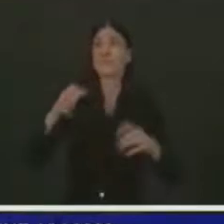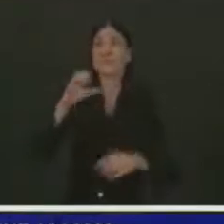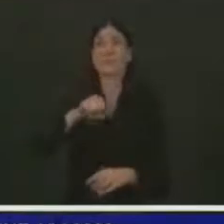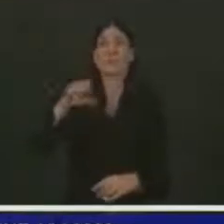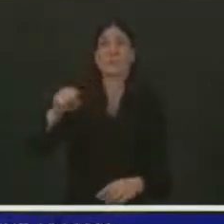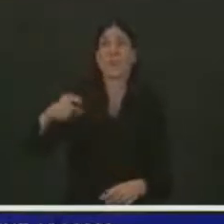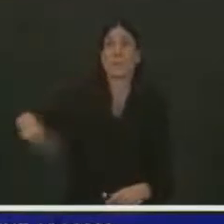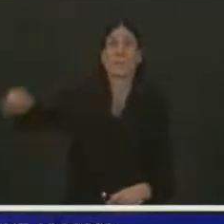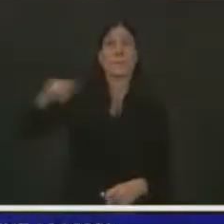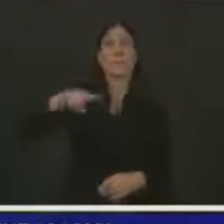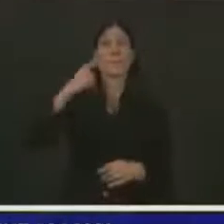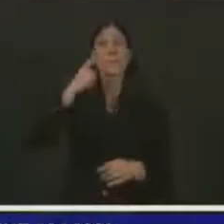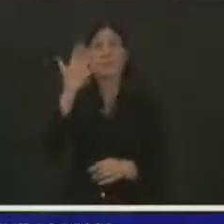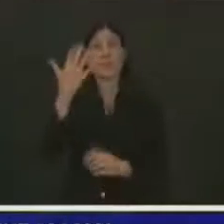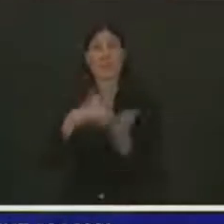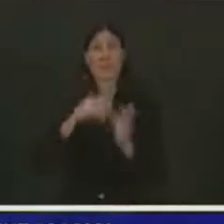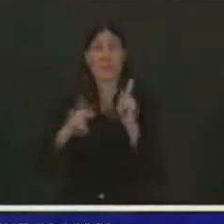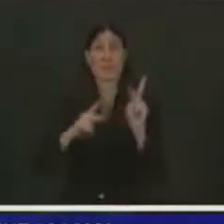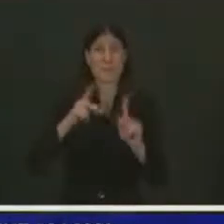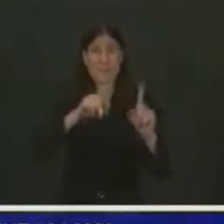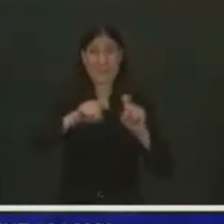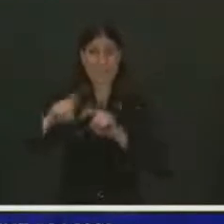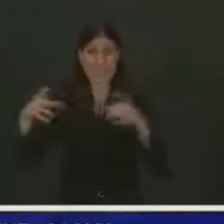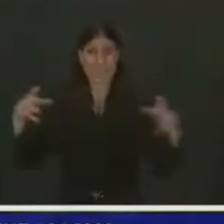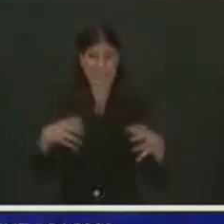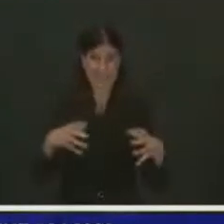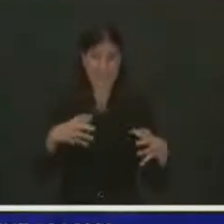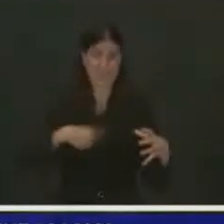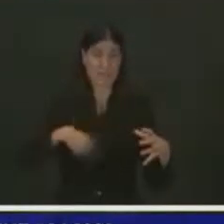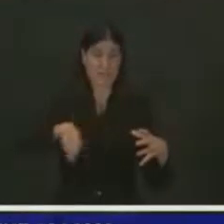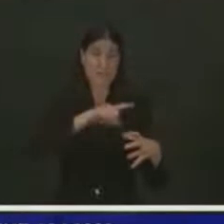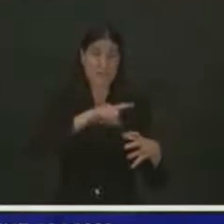on antibodies at an individual level.